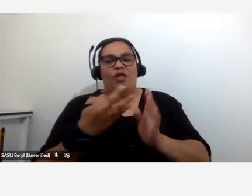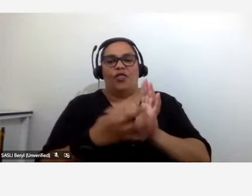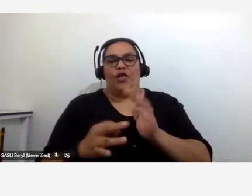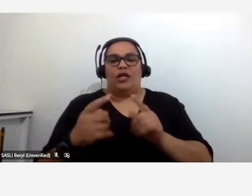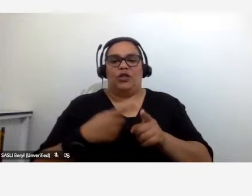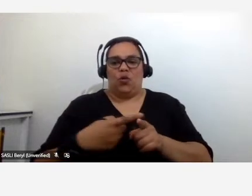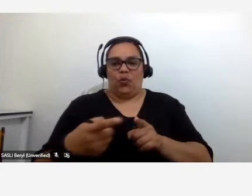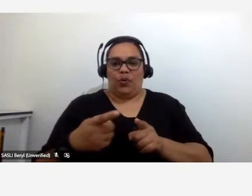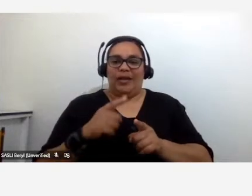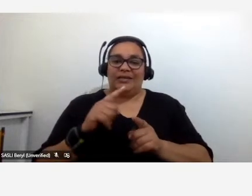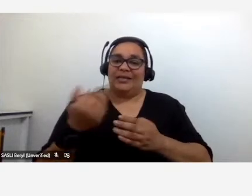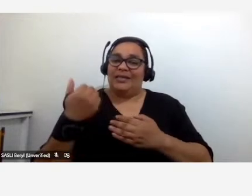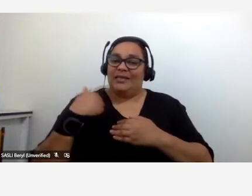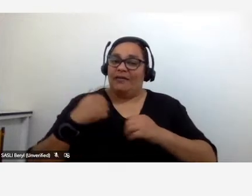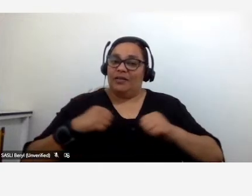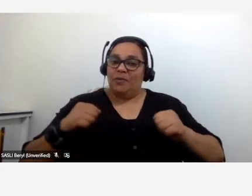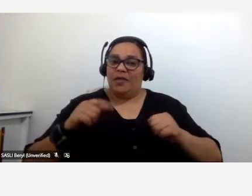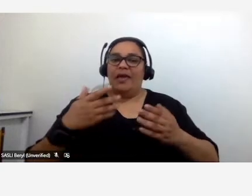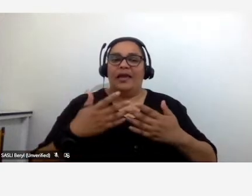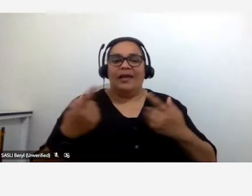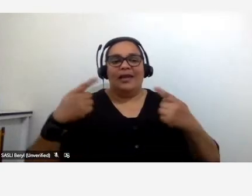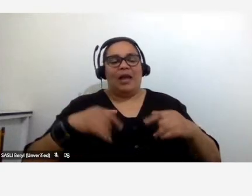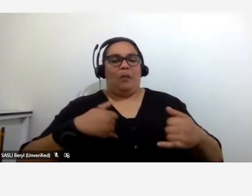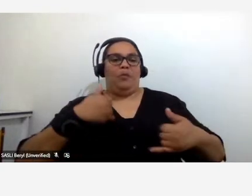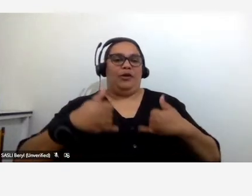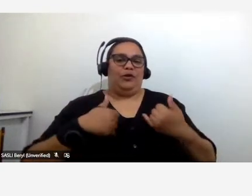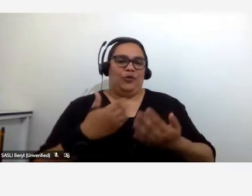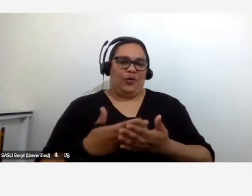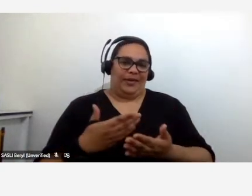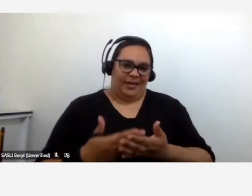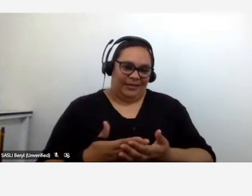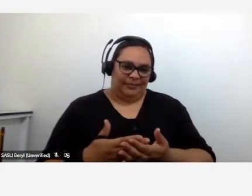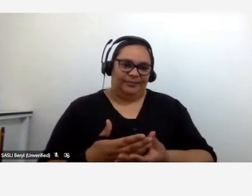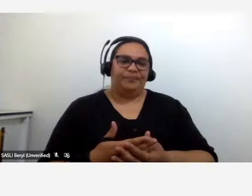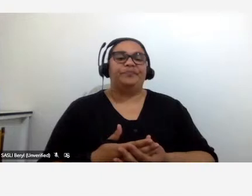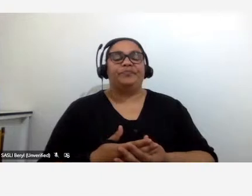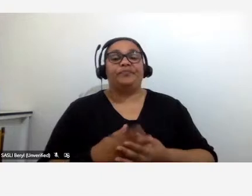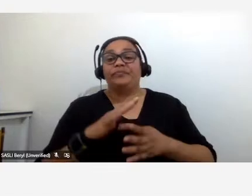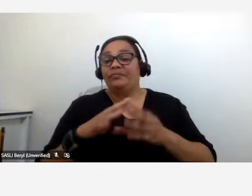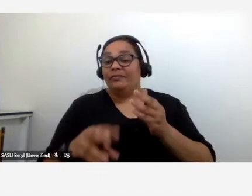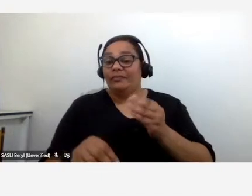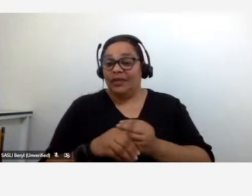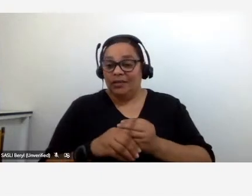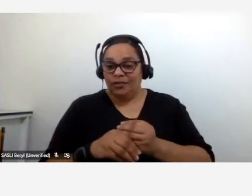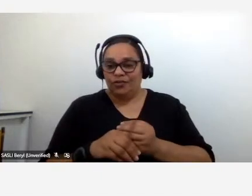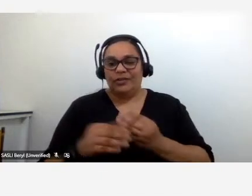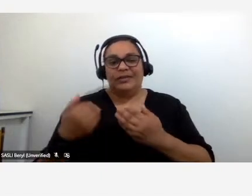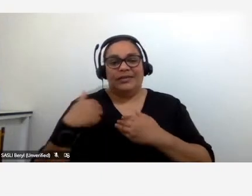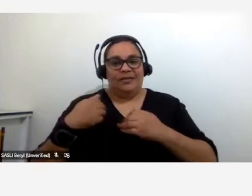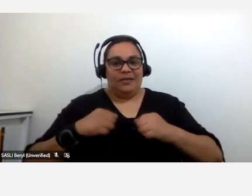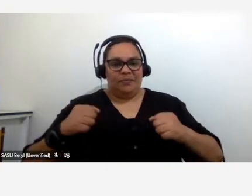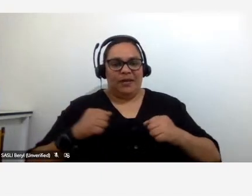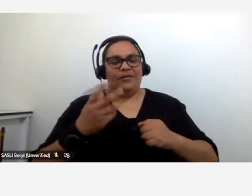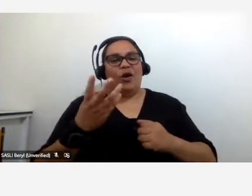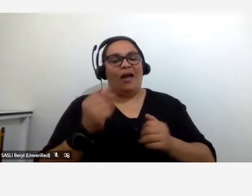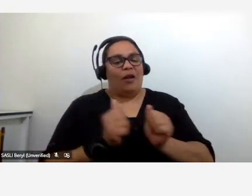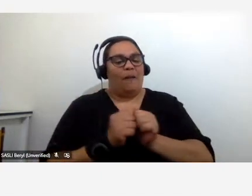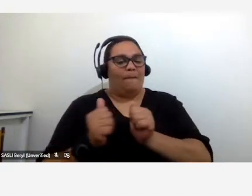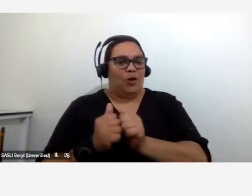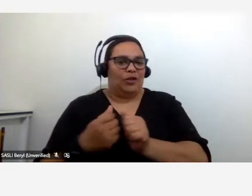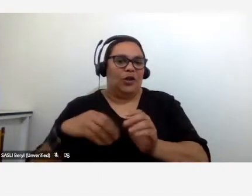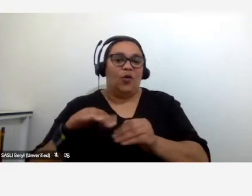week. It's a safe space where they can come thrice a week. In addition to that safe space, there's a partnership